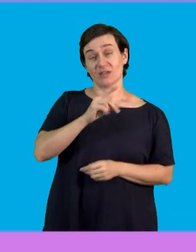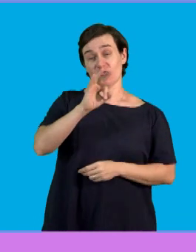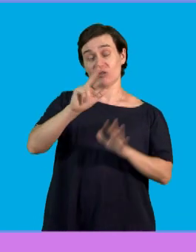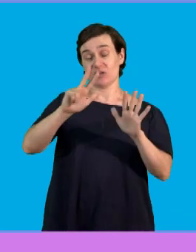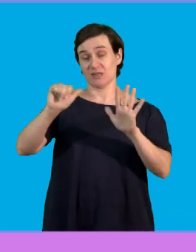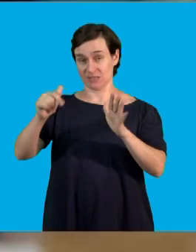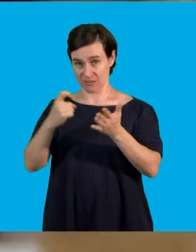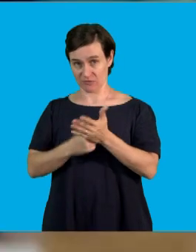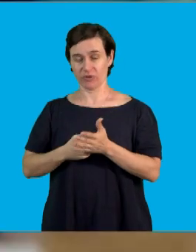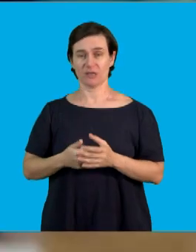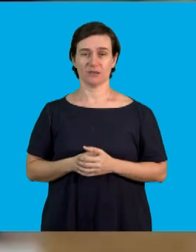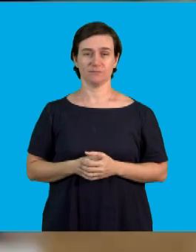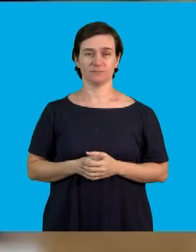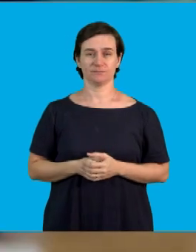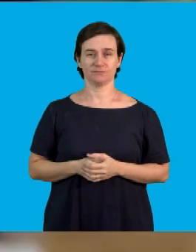12,386 rands.